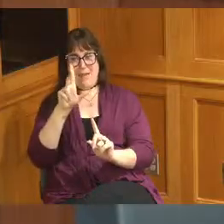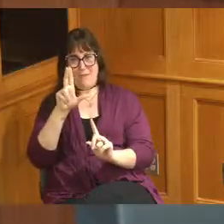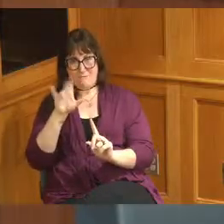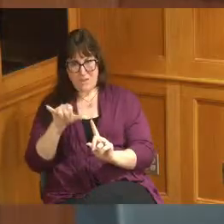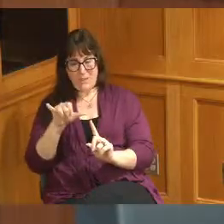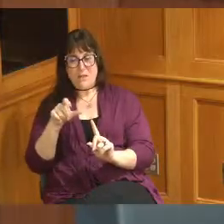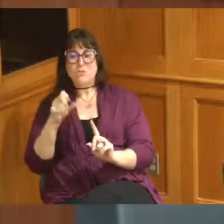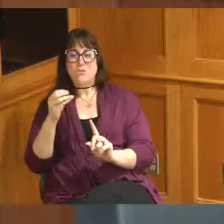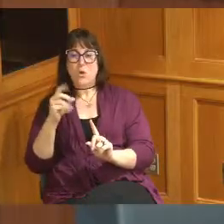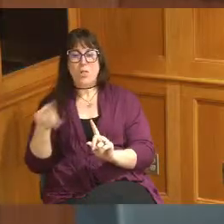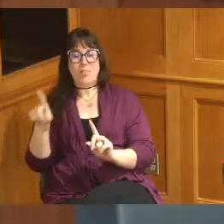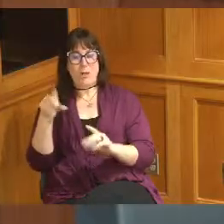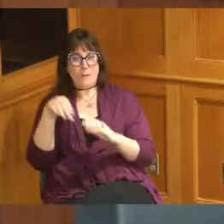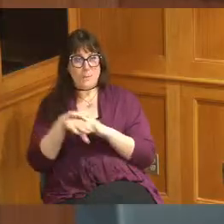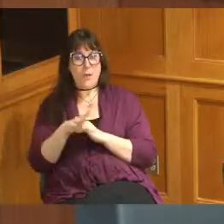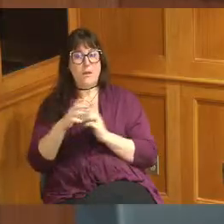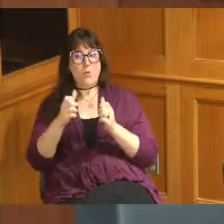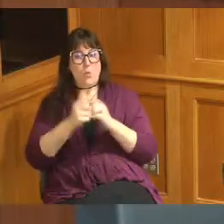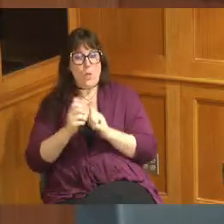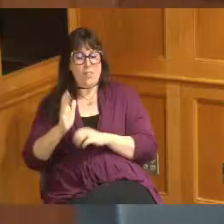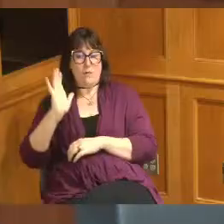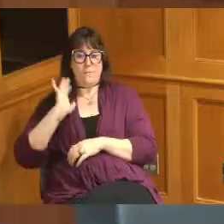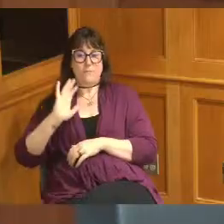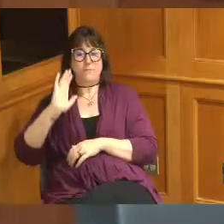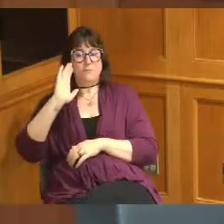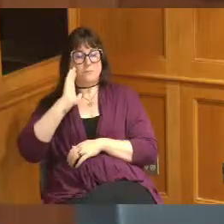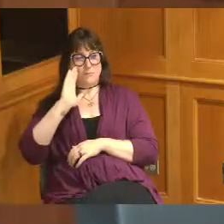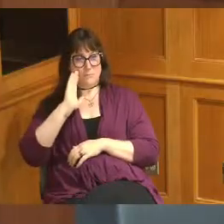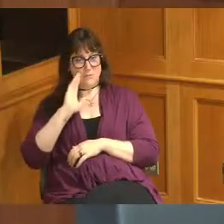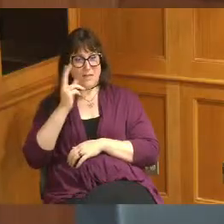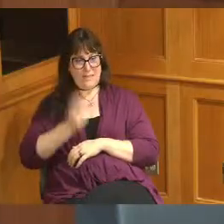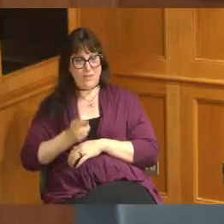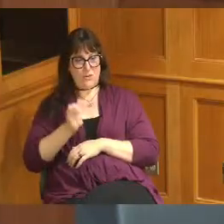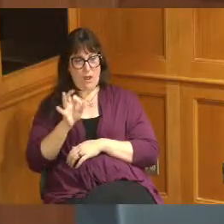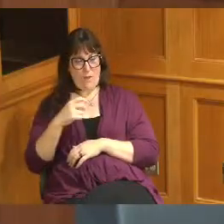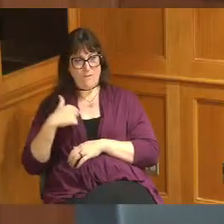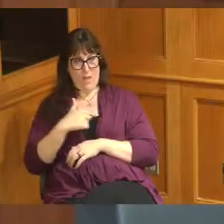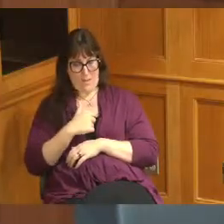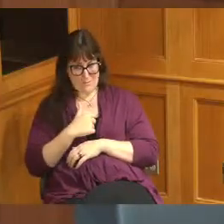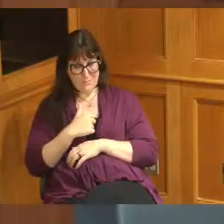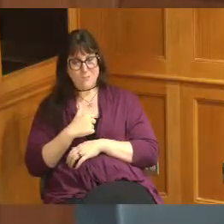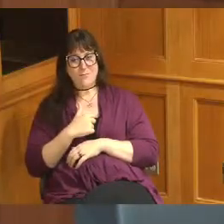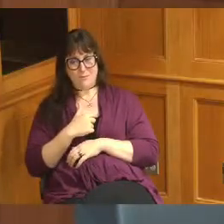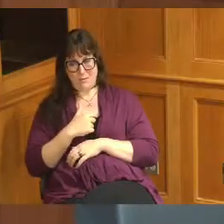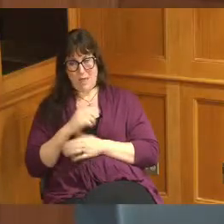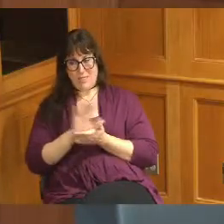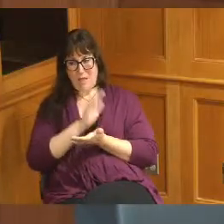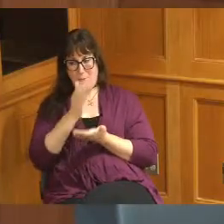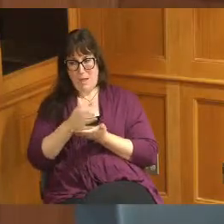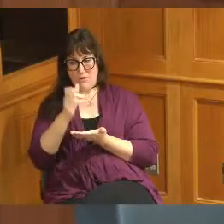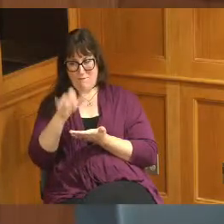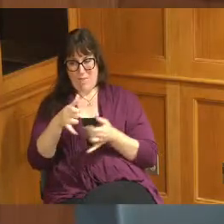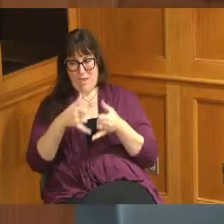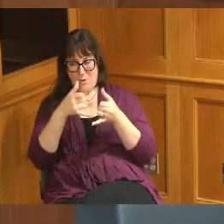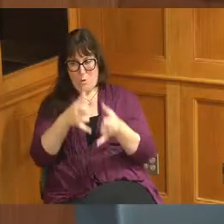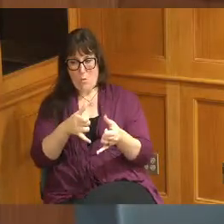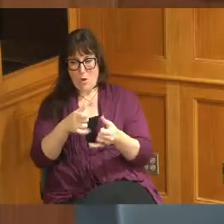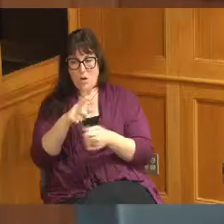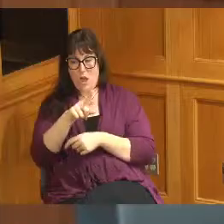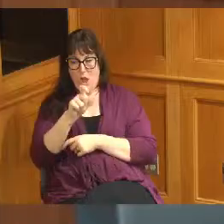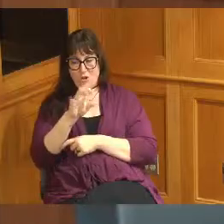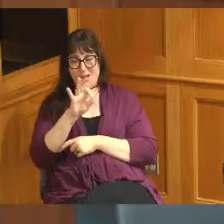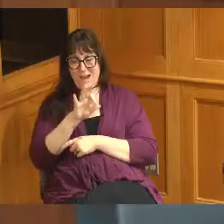in with knowledge specifically of Hamilton County and Ohio systems. The amount of that award is